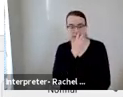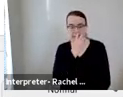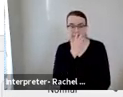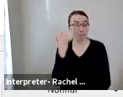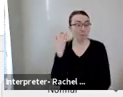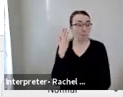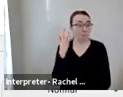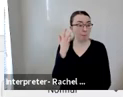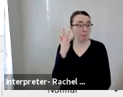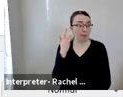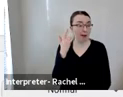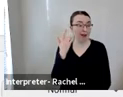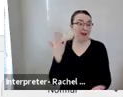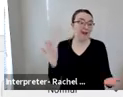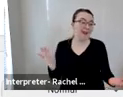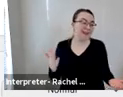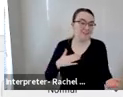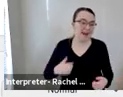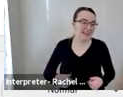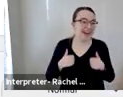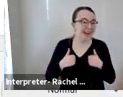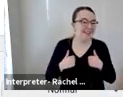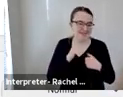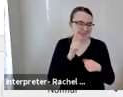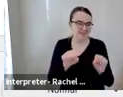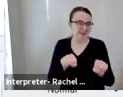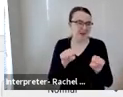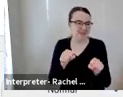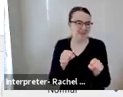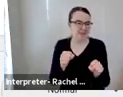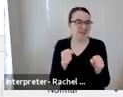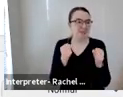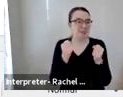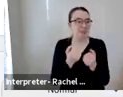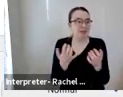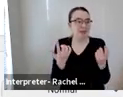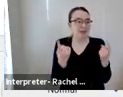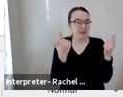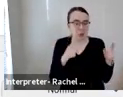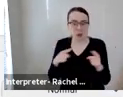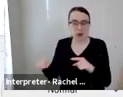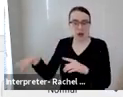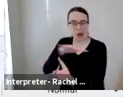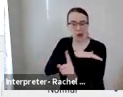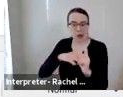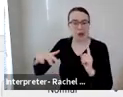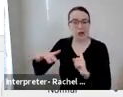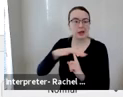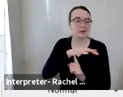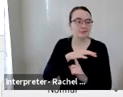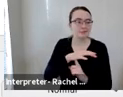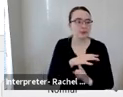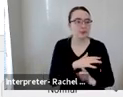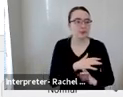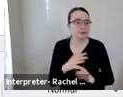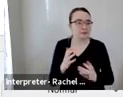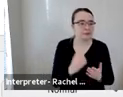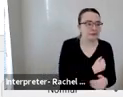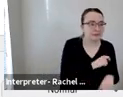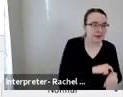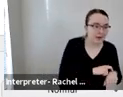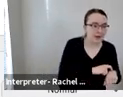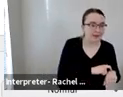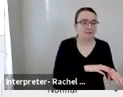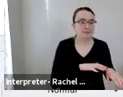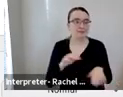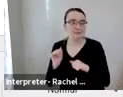because life doesn't let me. There's too many things going on. That's usually the reason. But again, I'm drawing